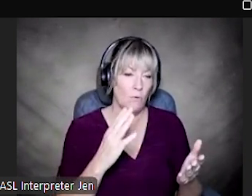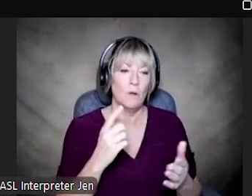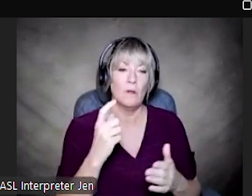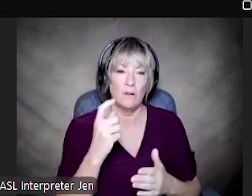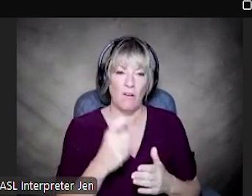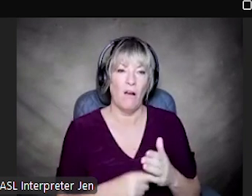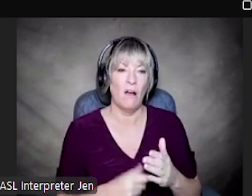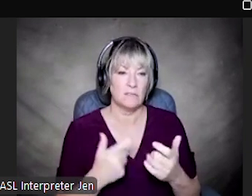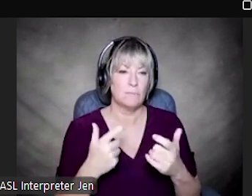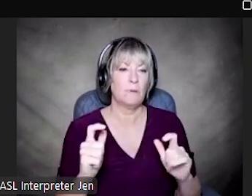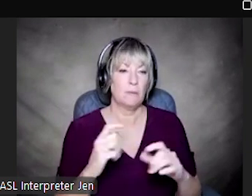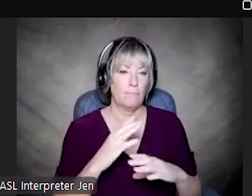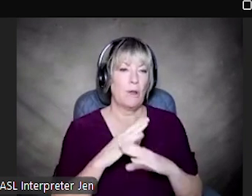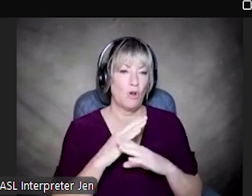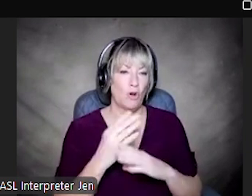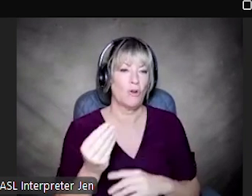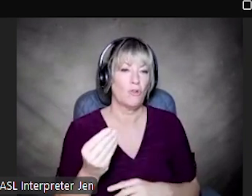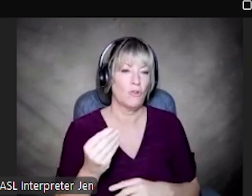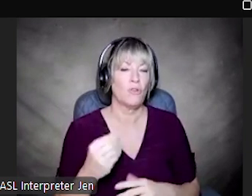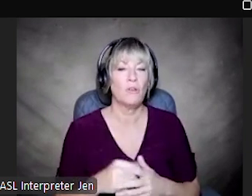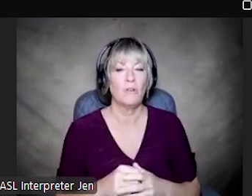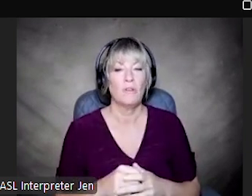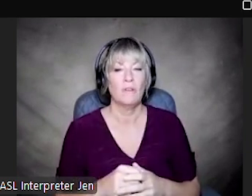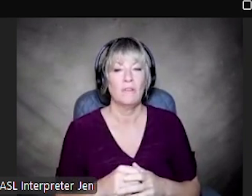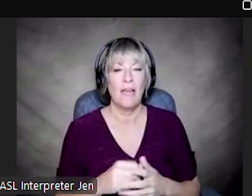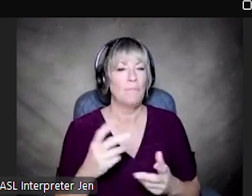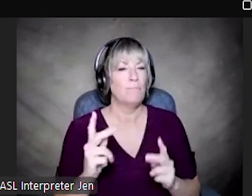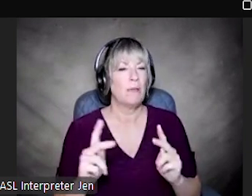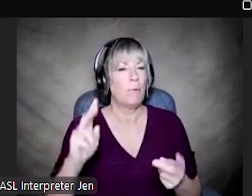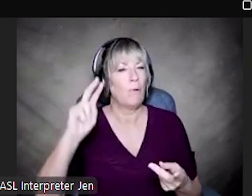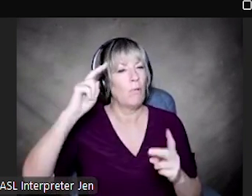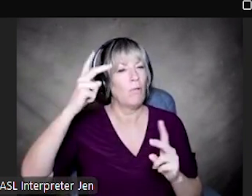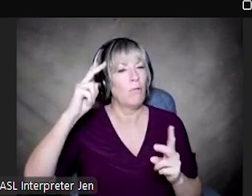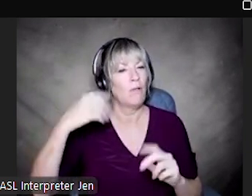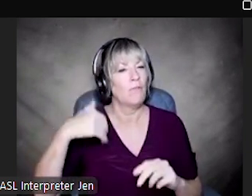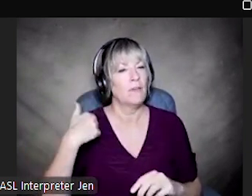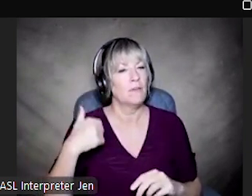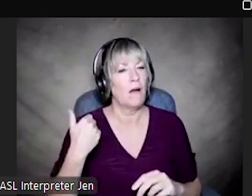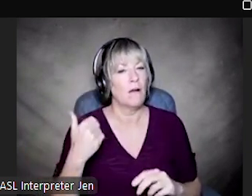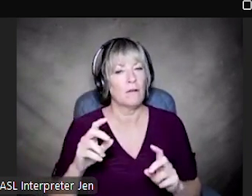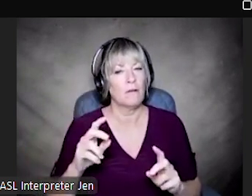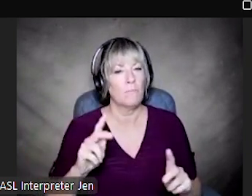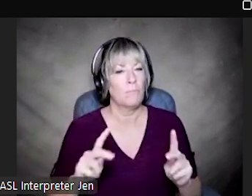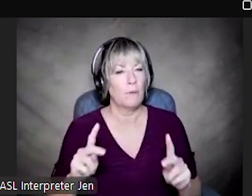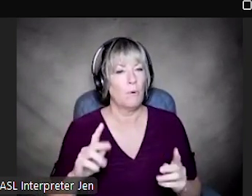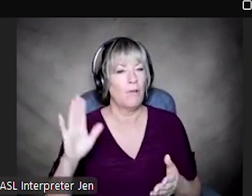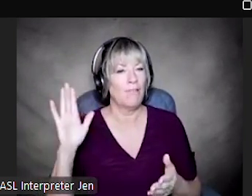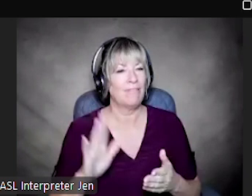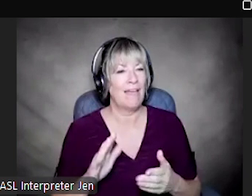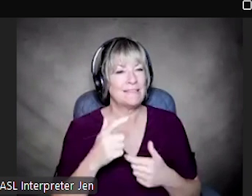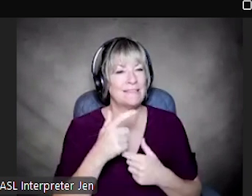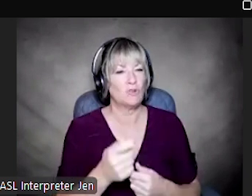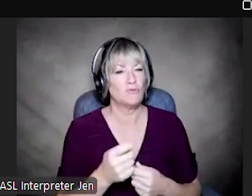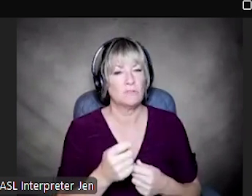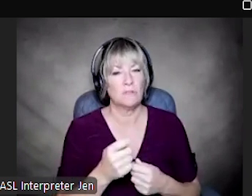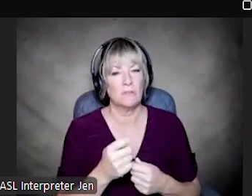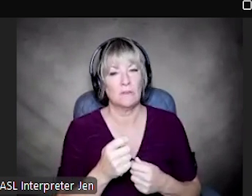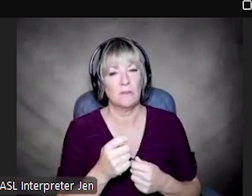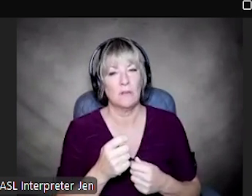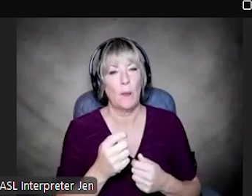huge barrier. I think there's a sort of like misconception that young audiences are perhaps less interested